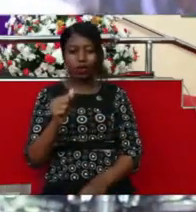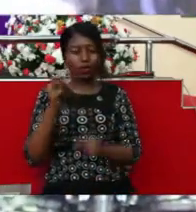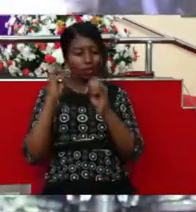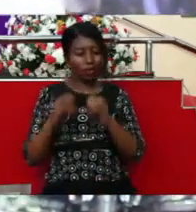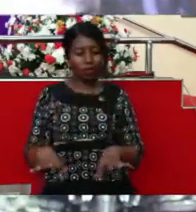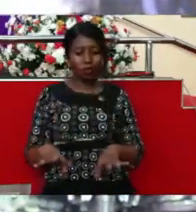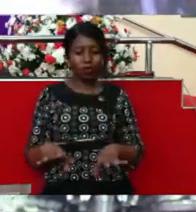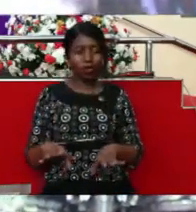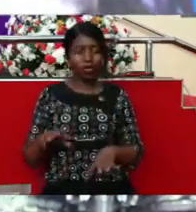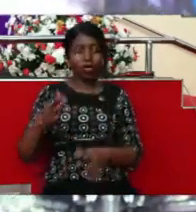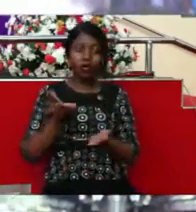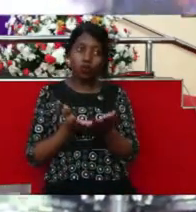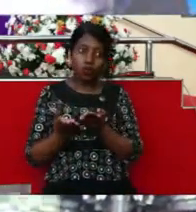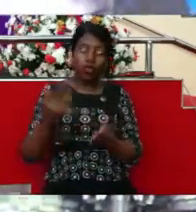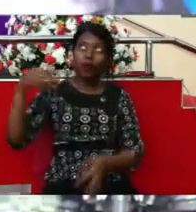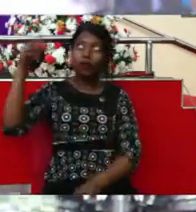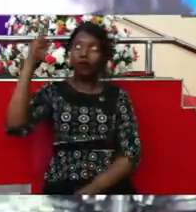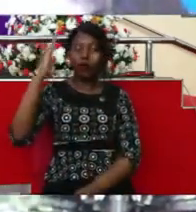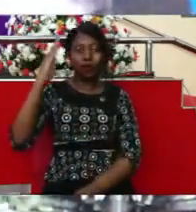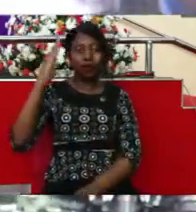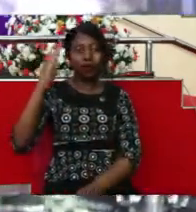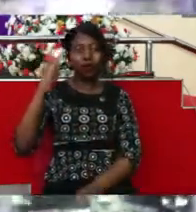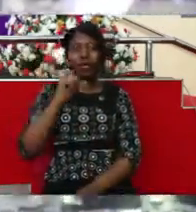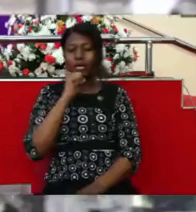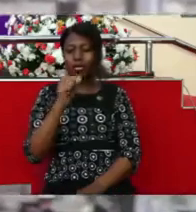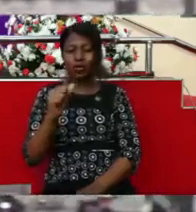in vain for you to make a decision and decide